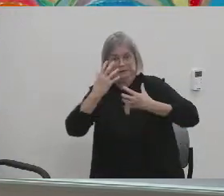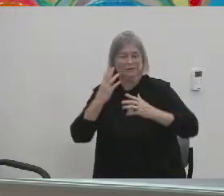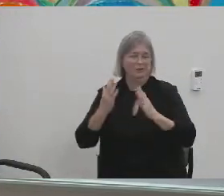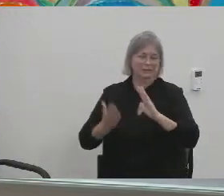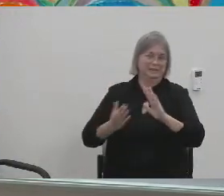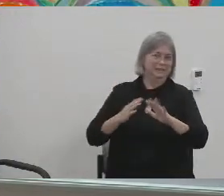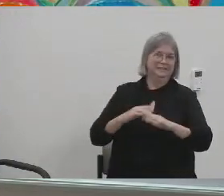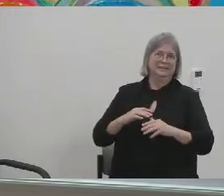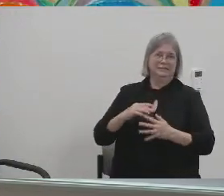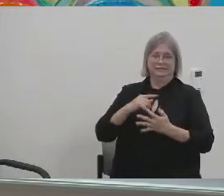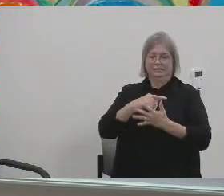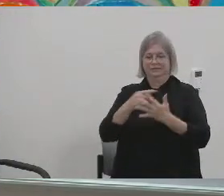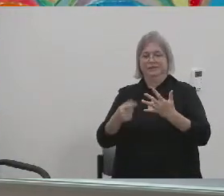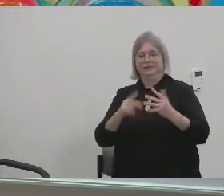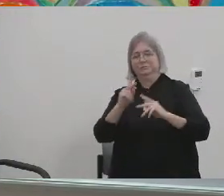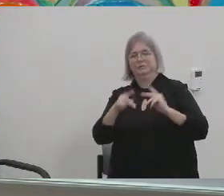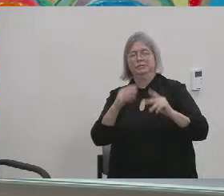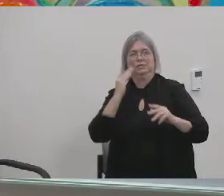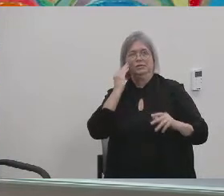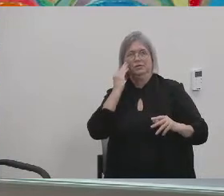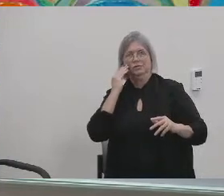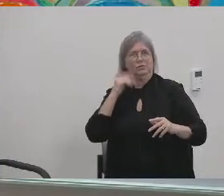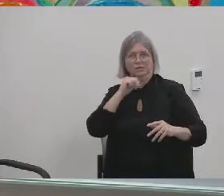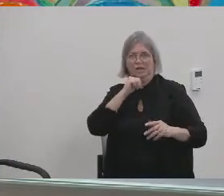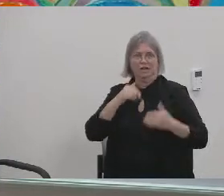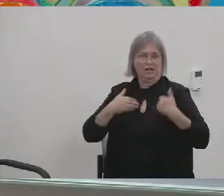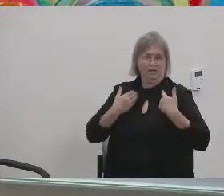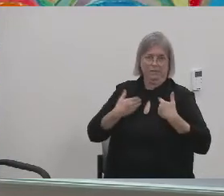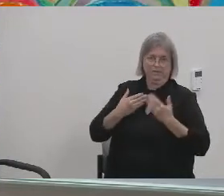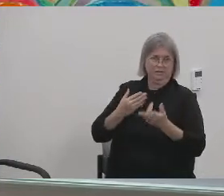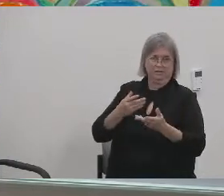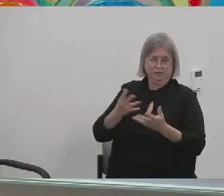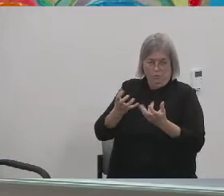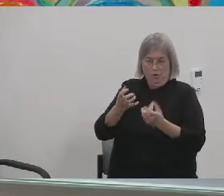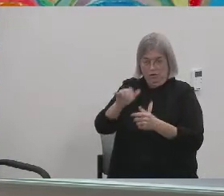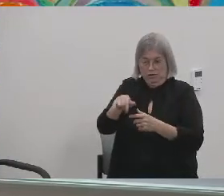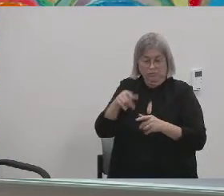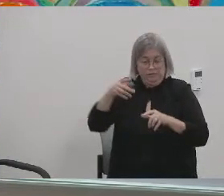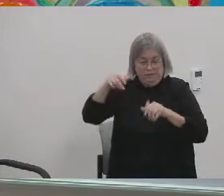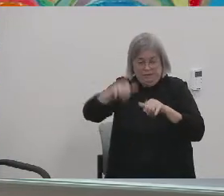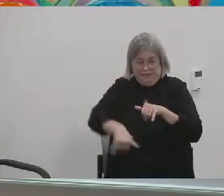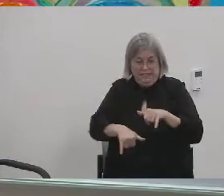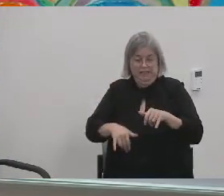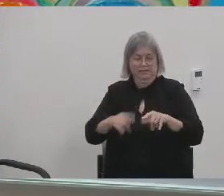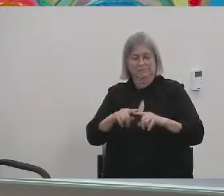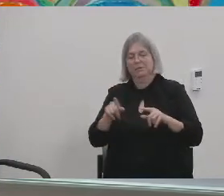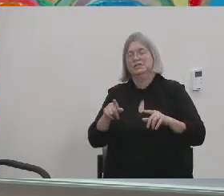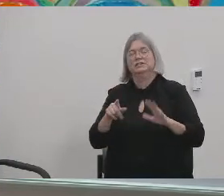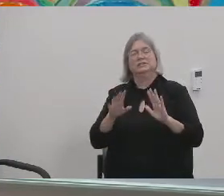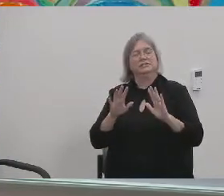I can name about 5 people now who are not going to be happy about that. They all work in this building too.